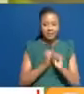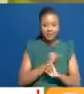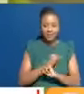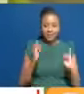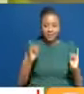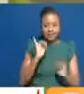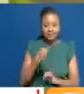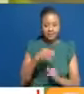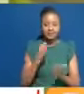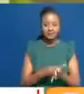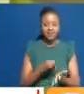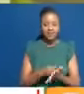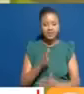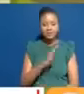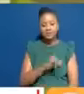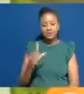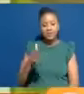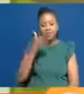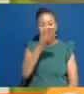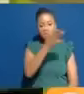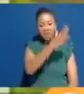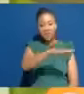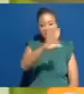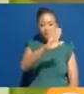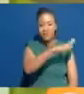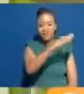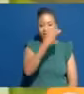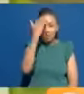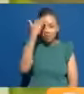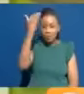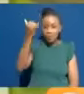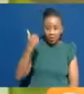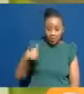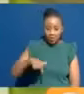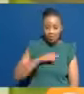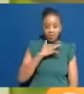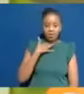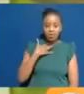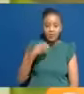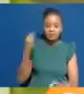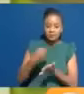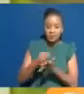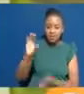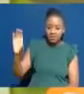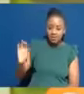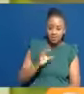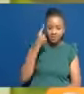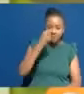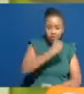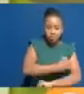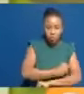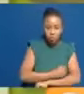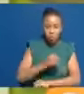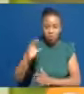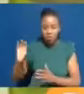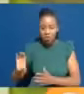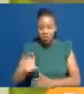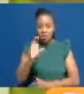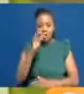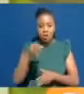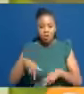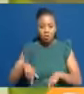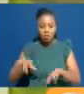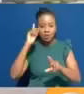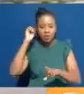Finance Bill kwa National Assembly. Kwa sababu tunataka pesa ya mashule, tunataka ya barabara na ya pasari